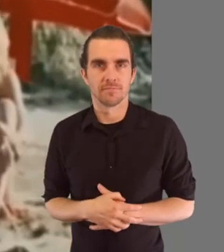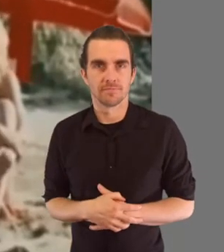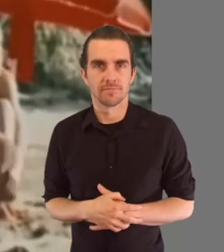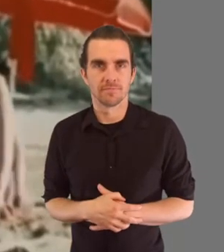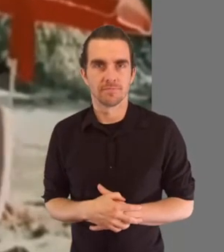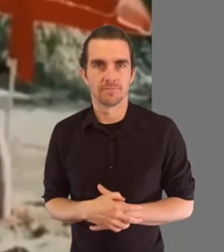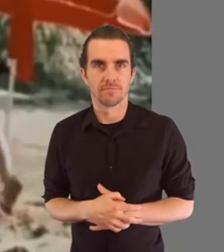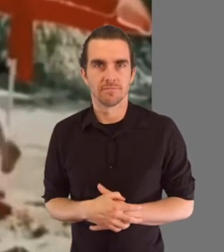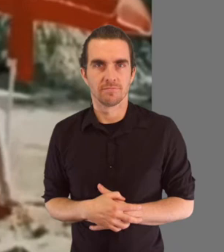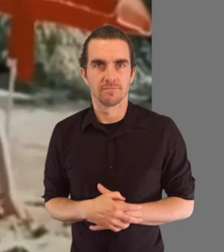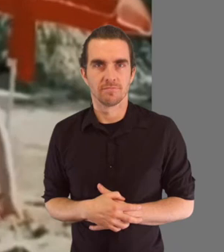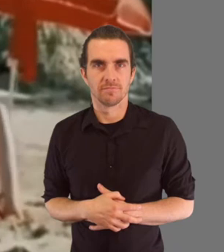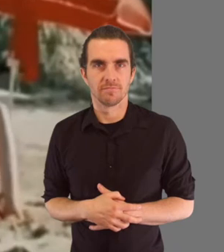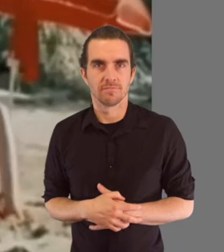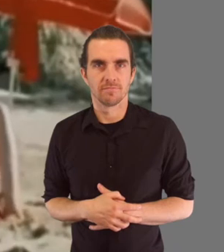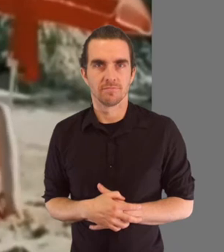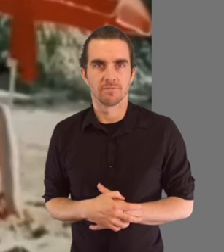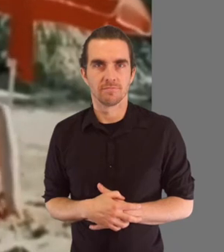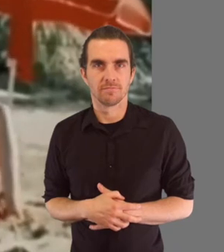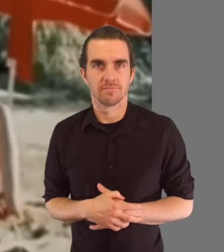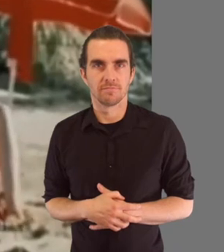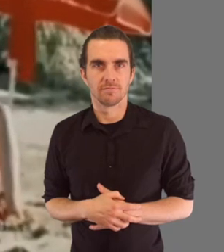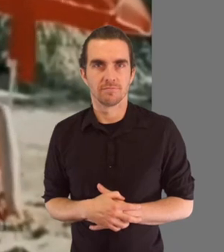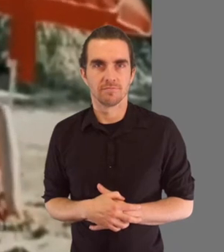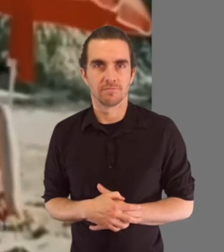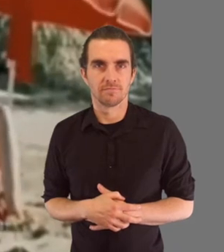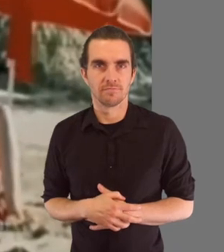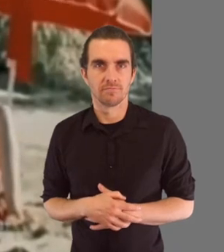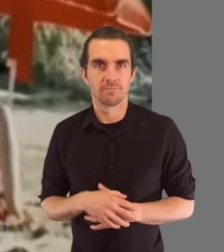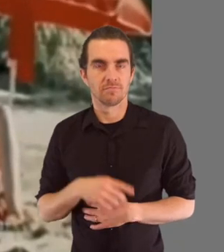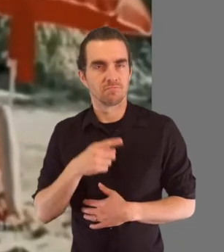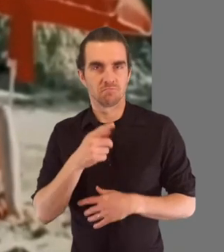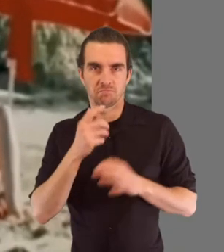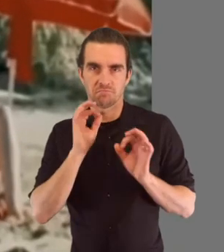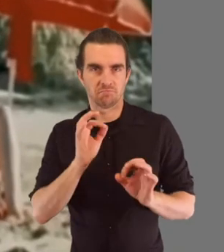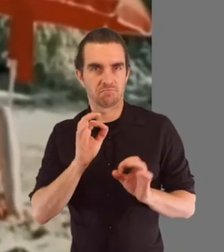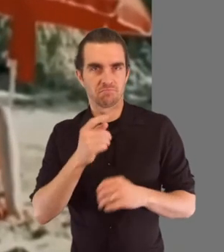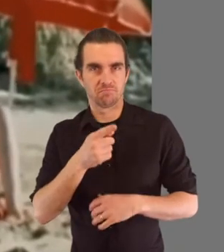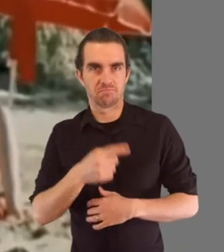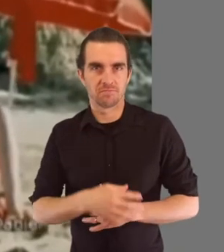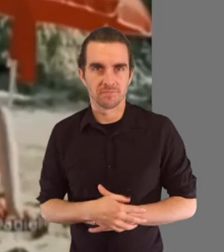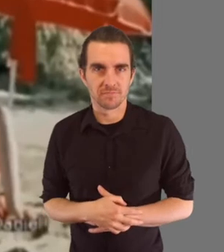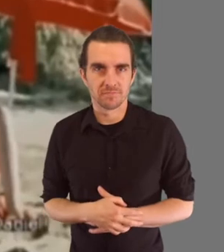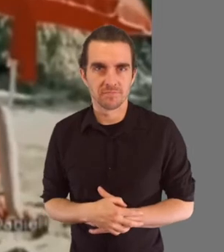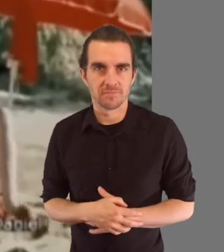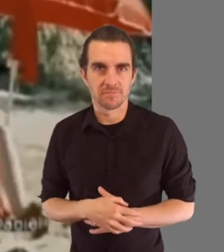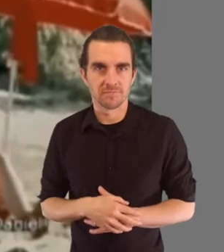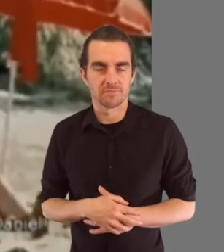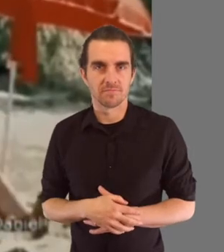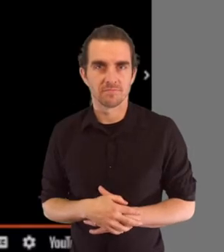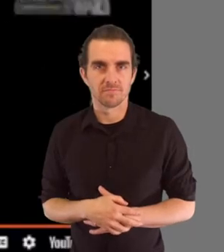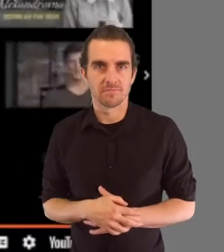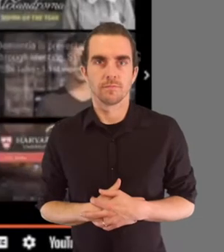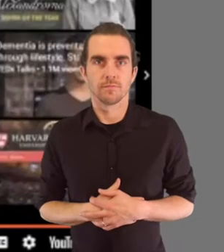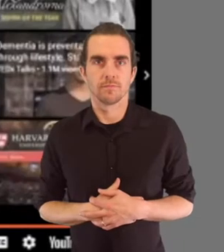lies back on the beach in her bikini. He chuckles. You've got such a nerve, she said. You've got such a